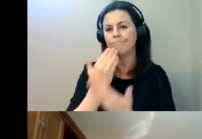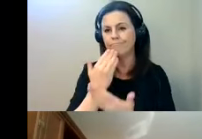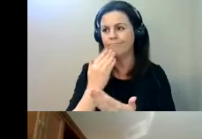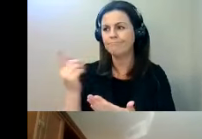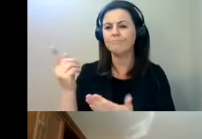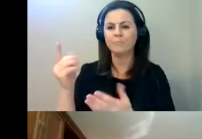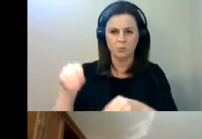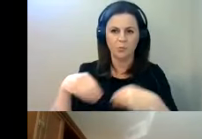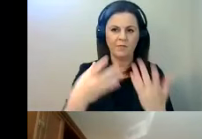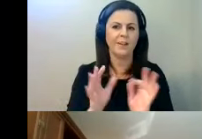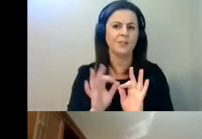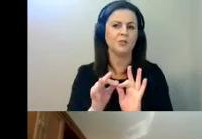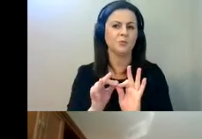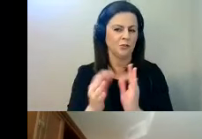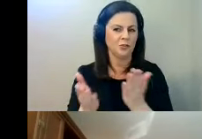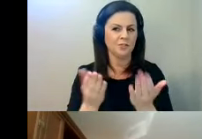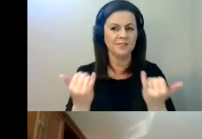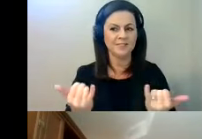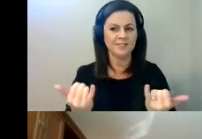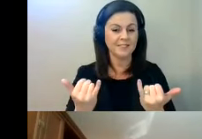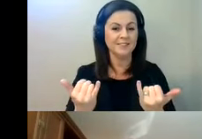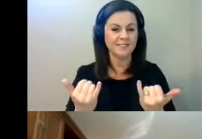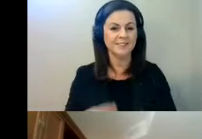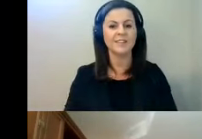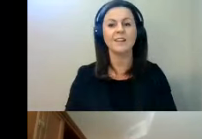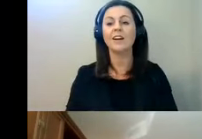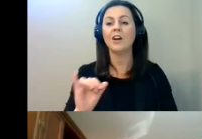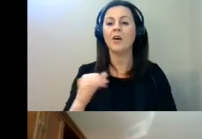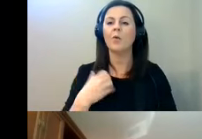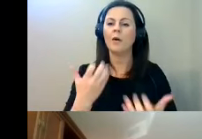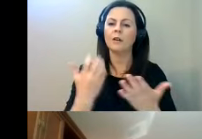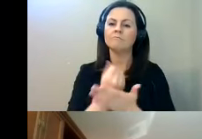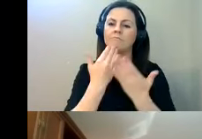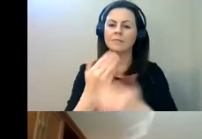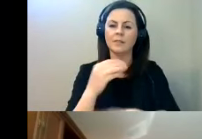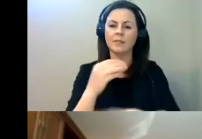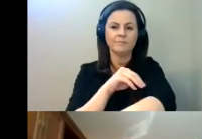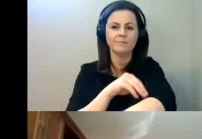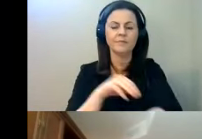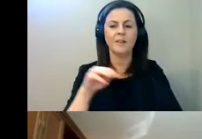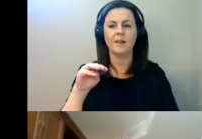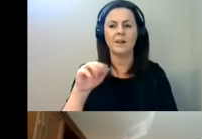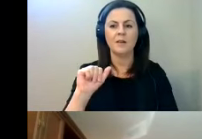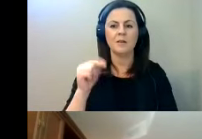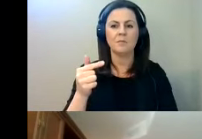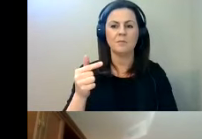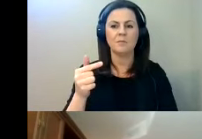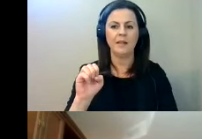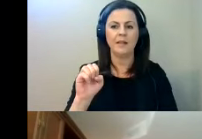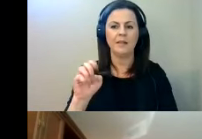today. And also I want to thank Maggie Doherty Gilbert from the Durham Deaf Services for her support in helping